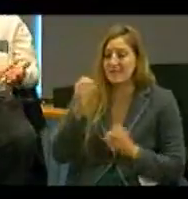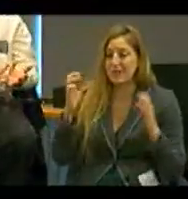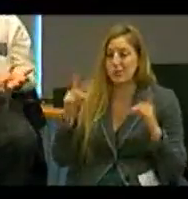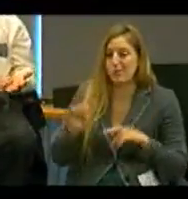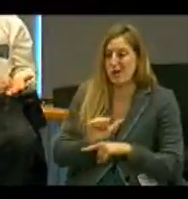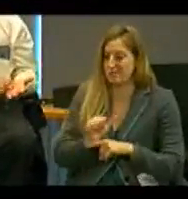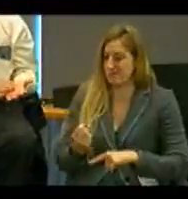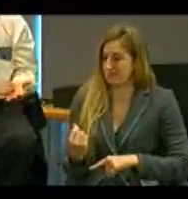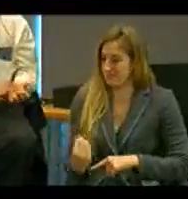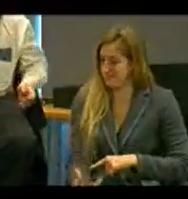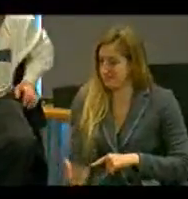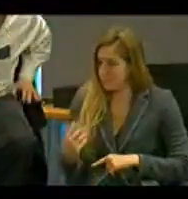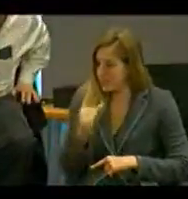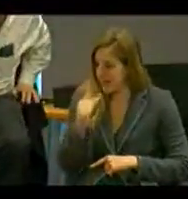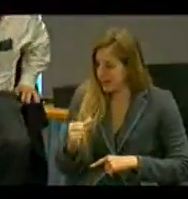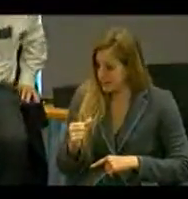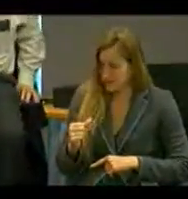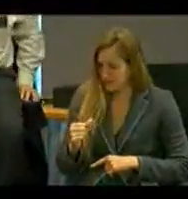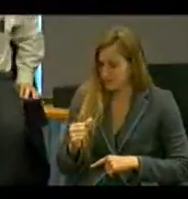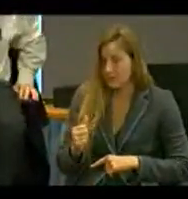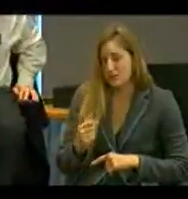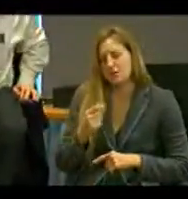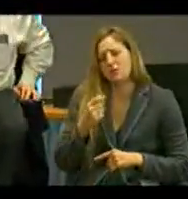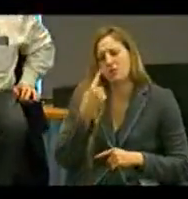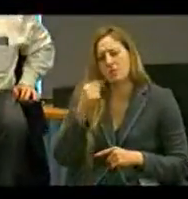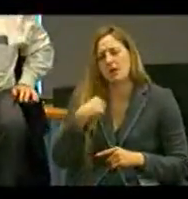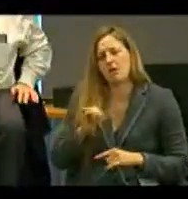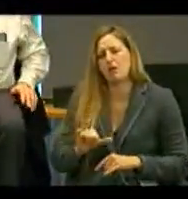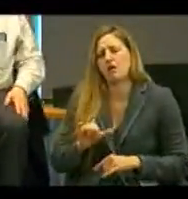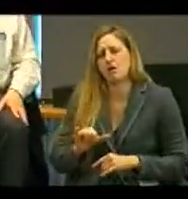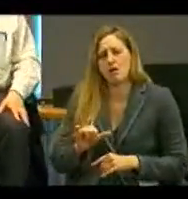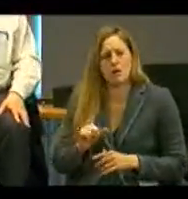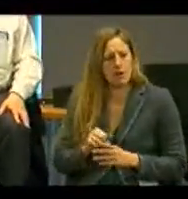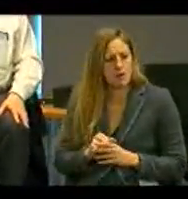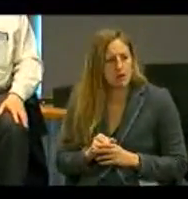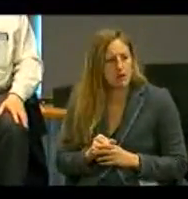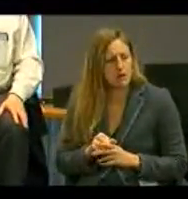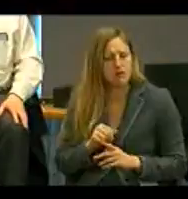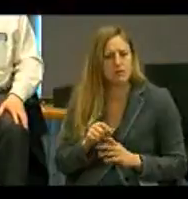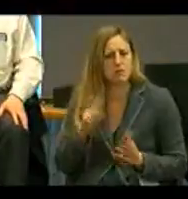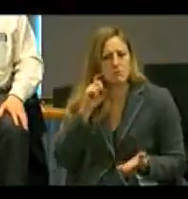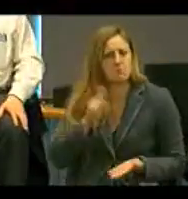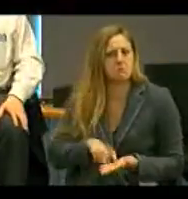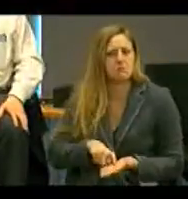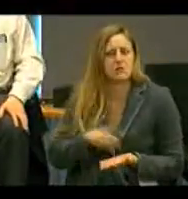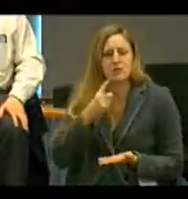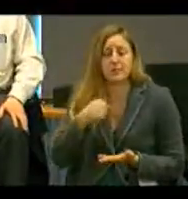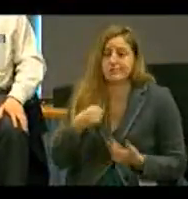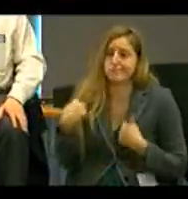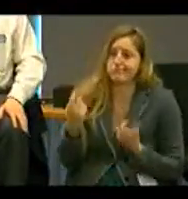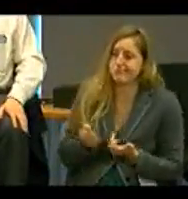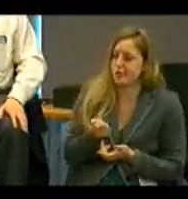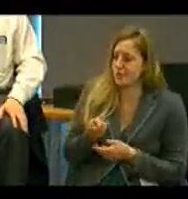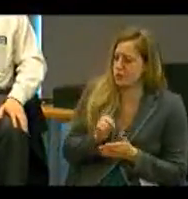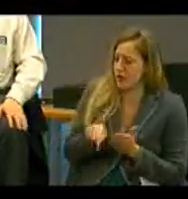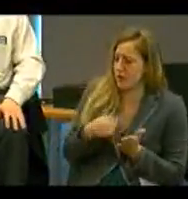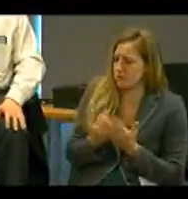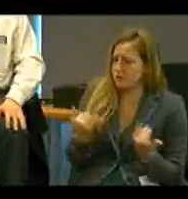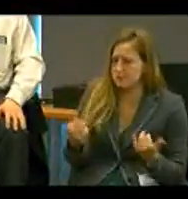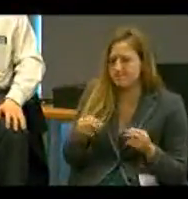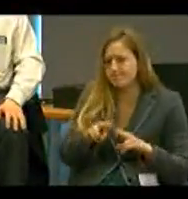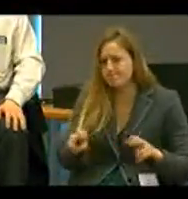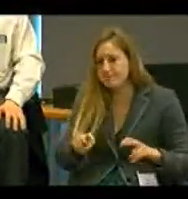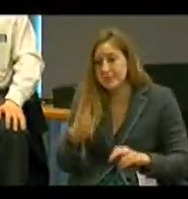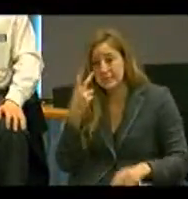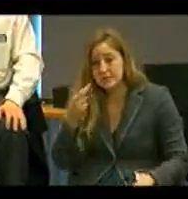practices. And so it strikes me, I've been sitting here for a couple of hours now, and I see Dr.